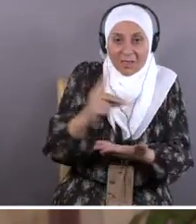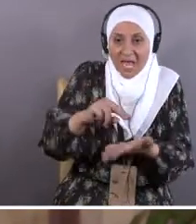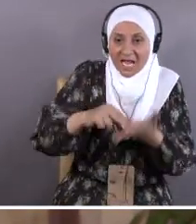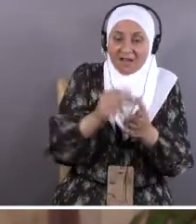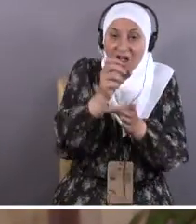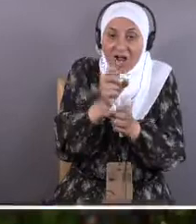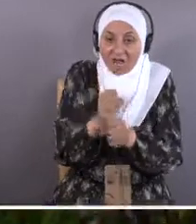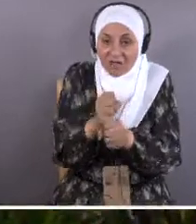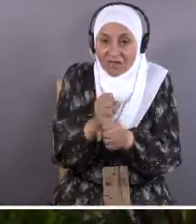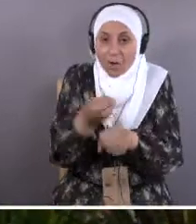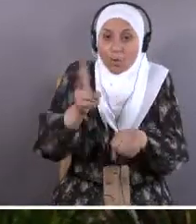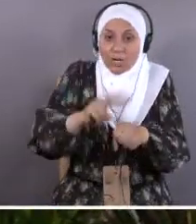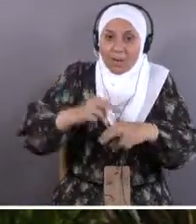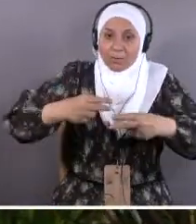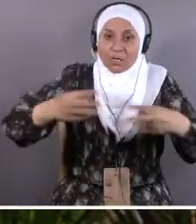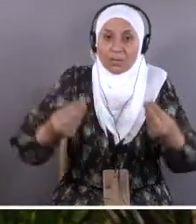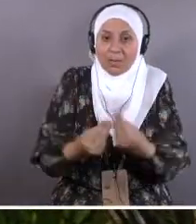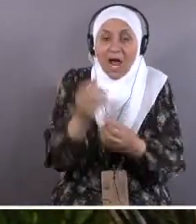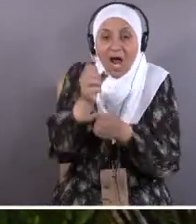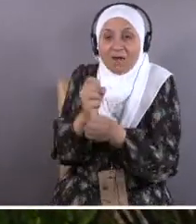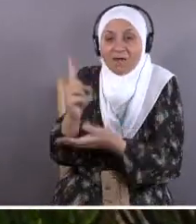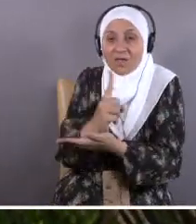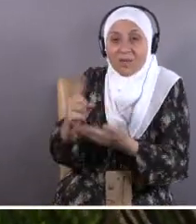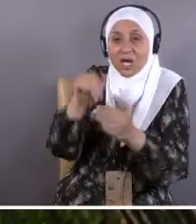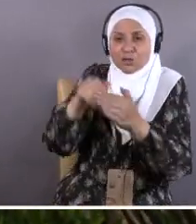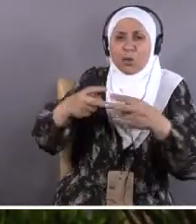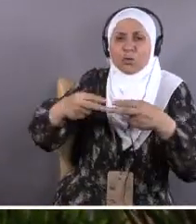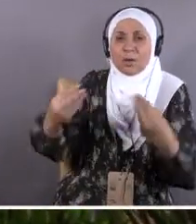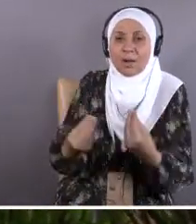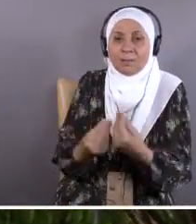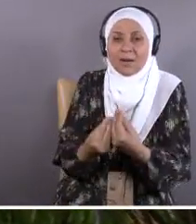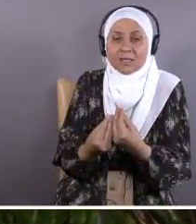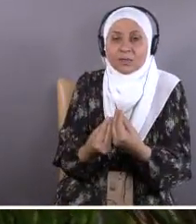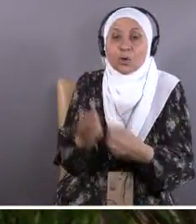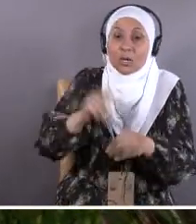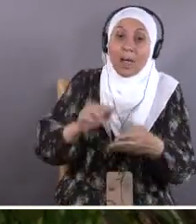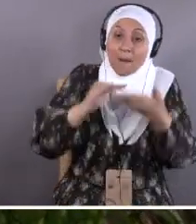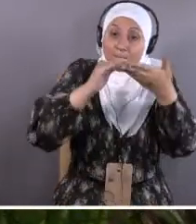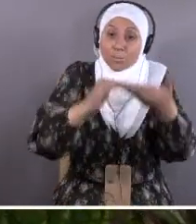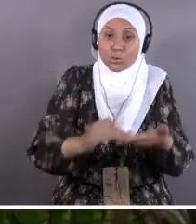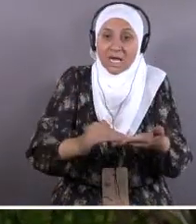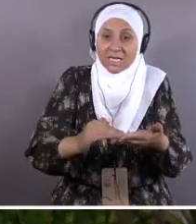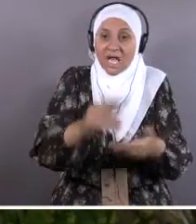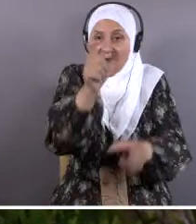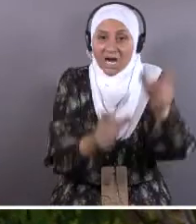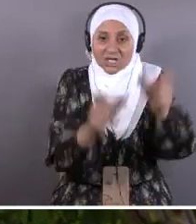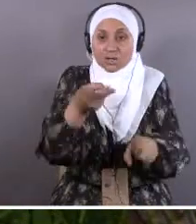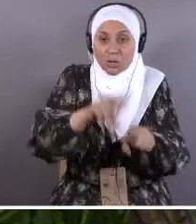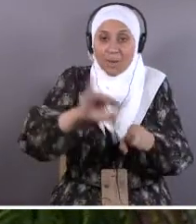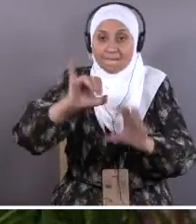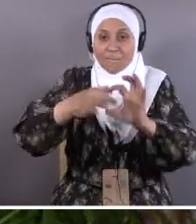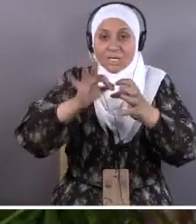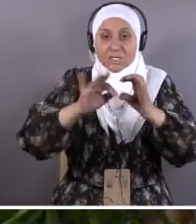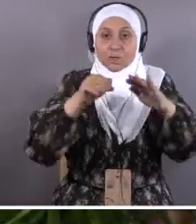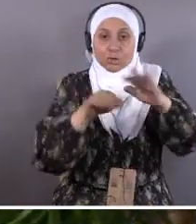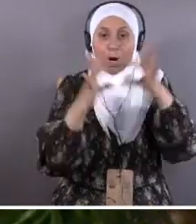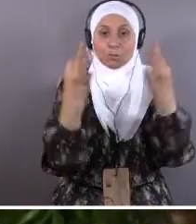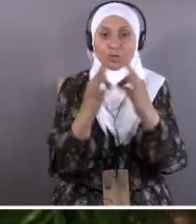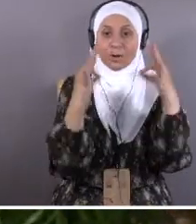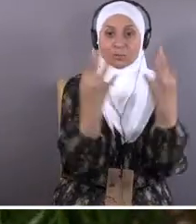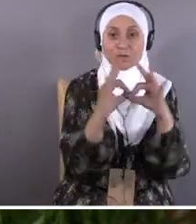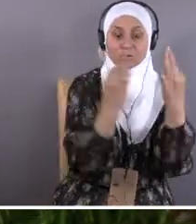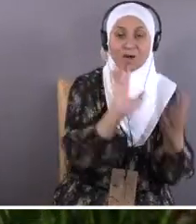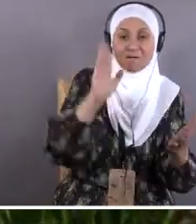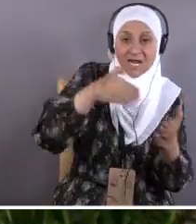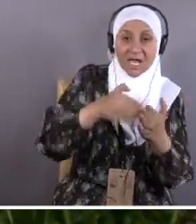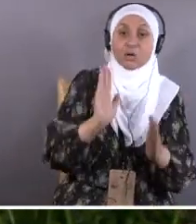of biodiversity. And we have looked at how people and organizations from across societies can come together to create